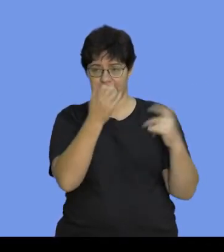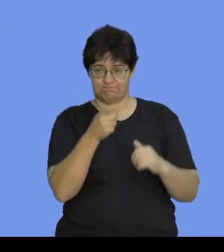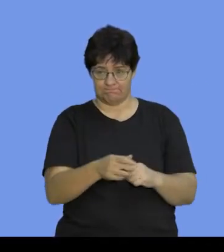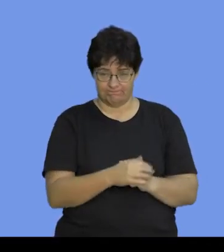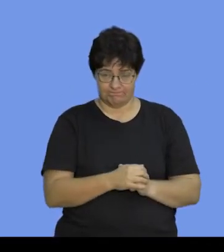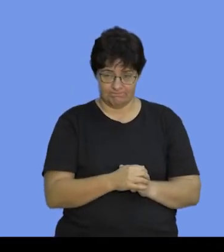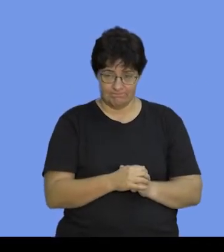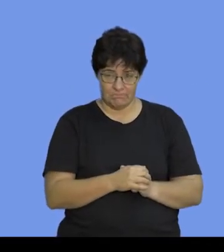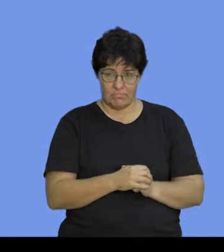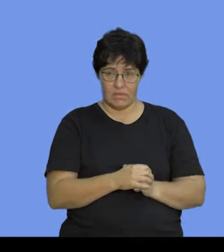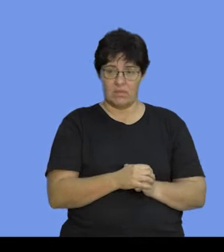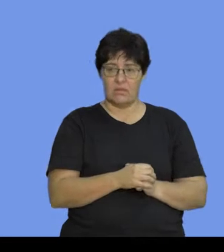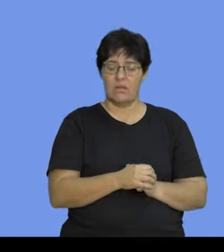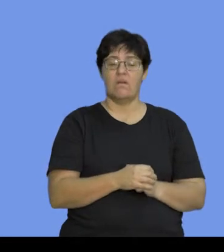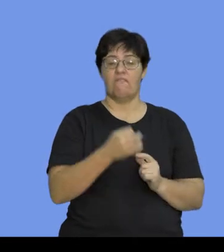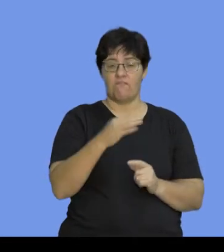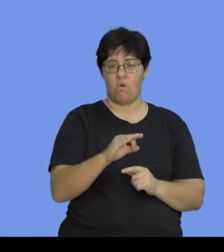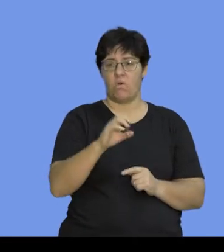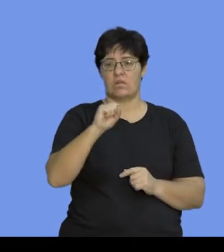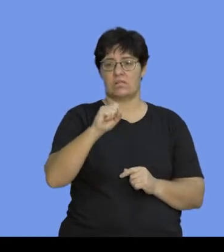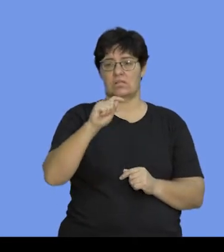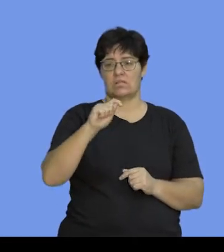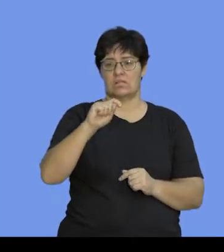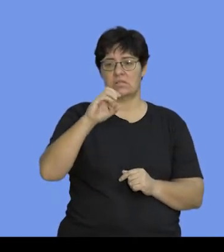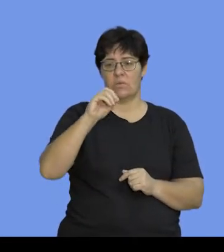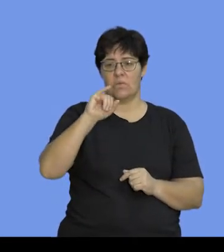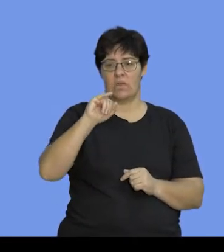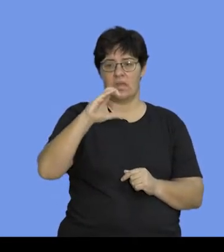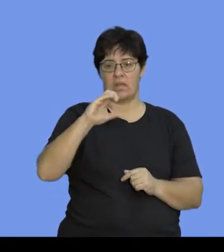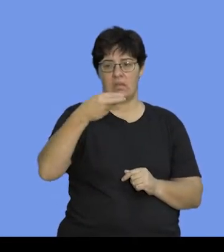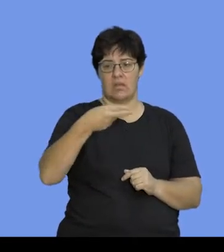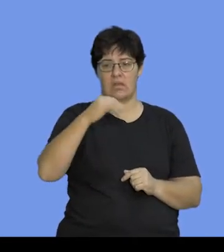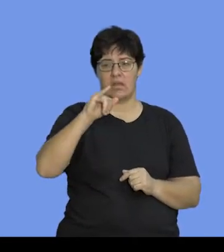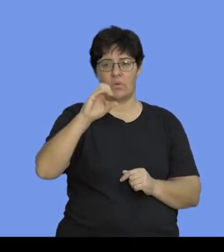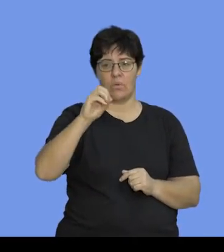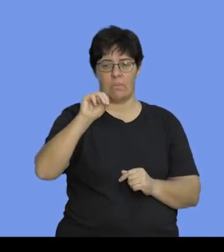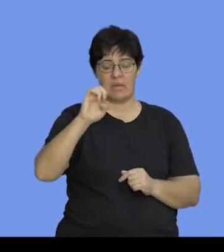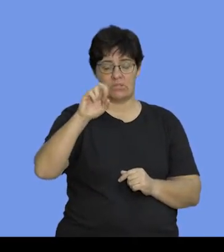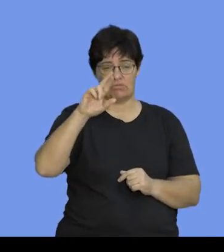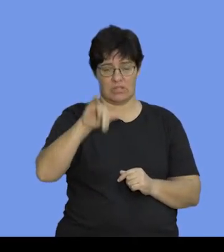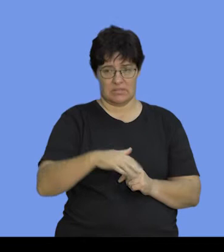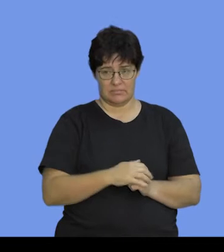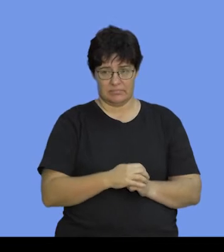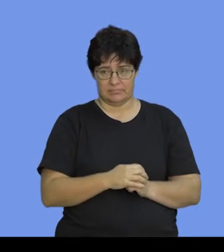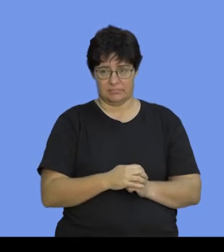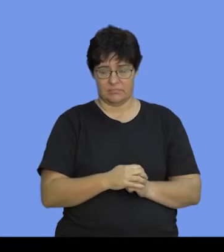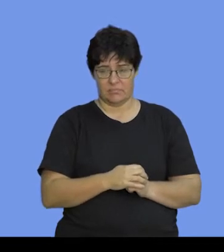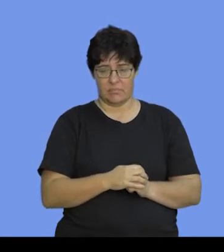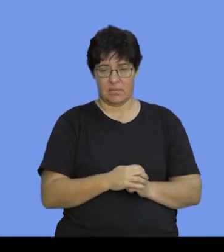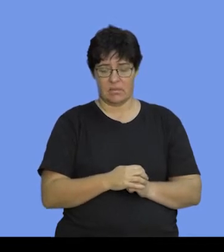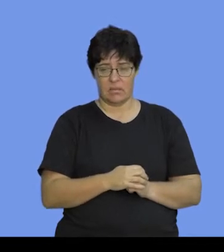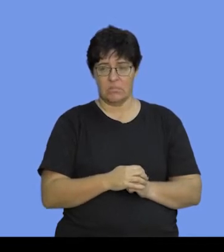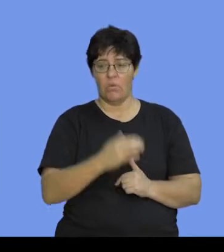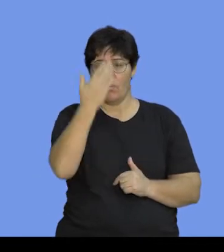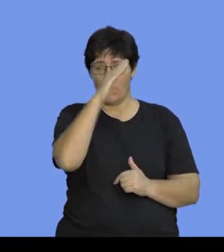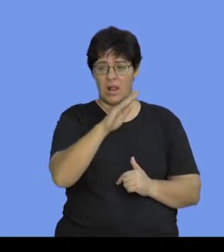common units that we use in stoichiometry are the cubic decimeters, cubic centimeters rather, but we know that if we're